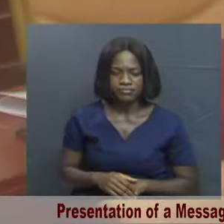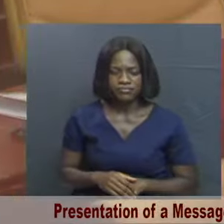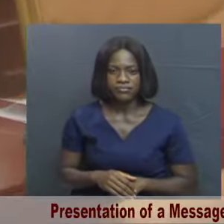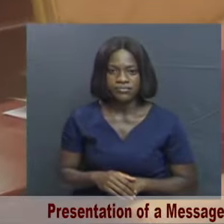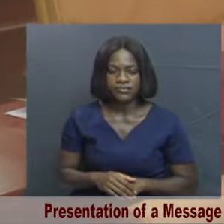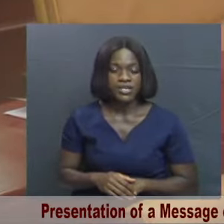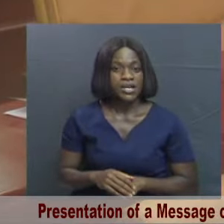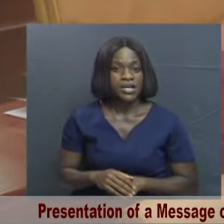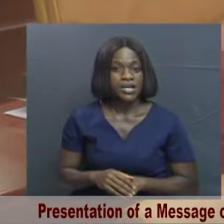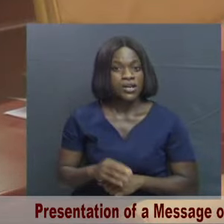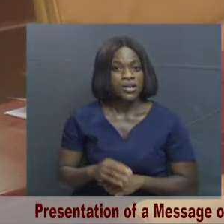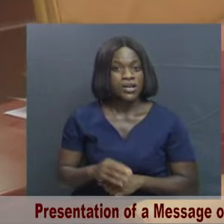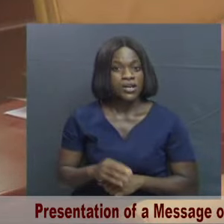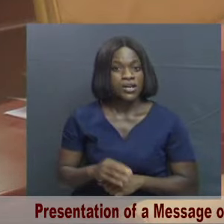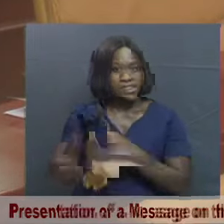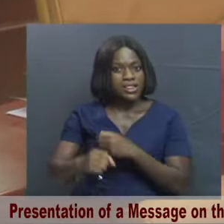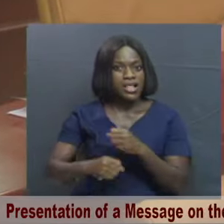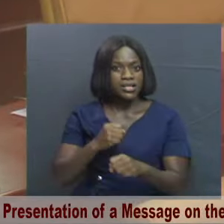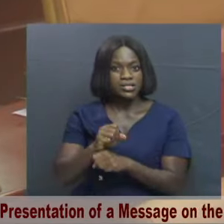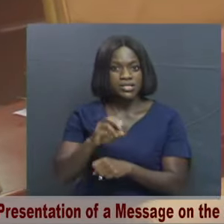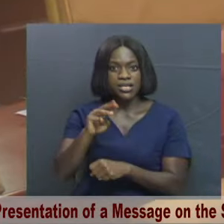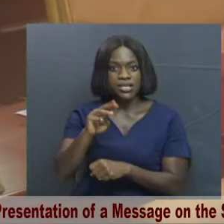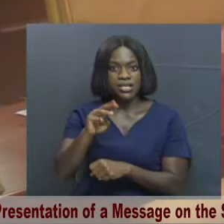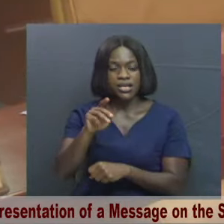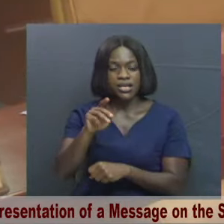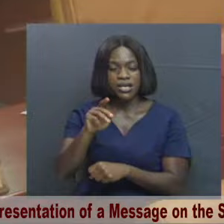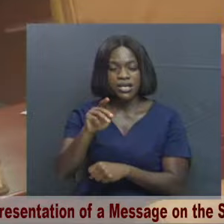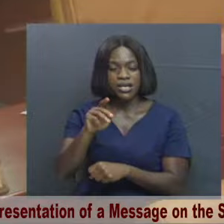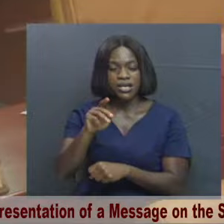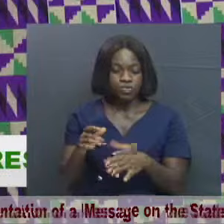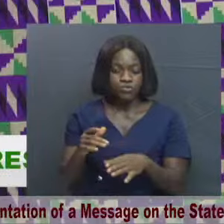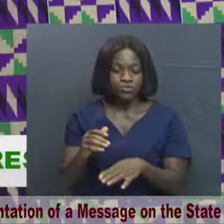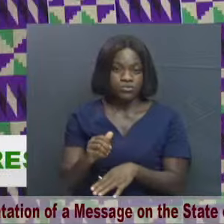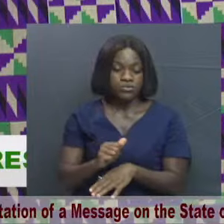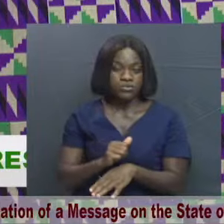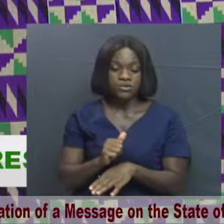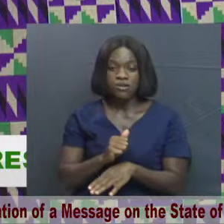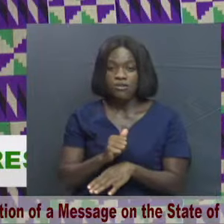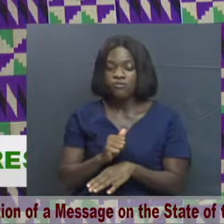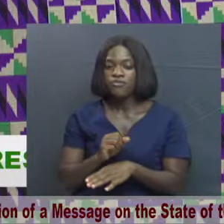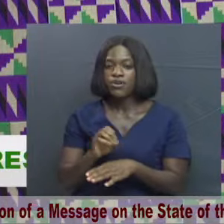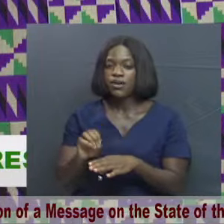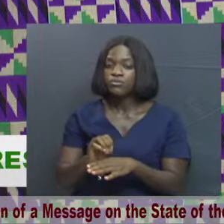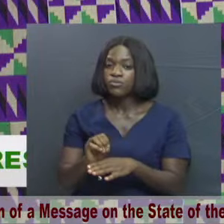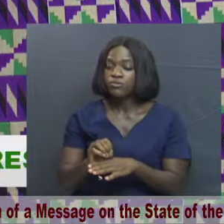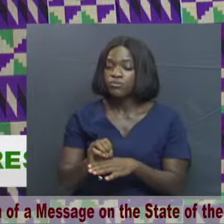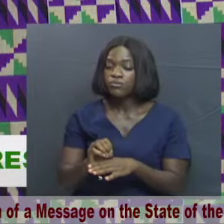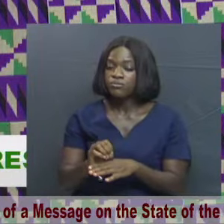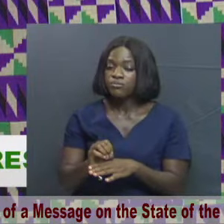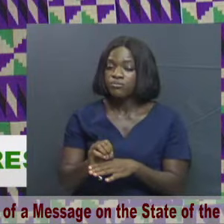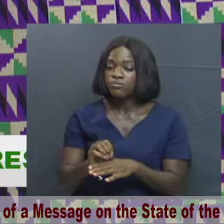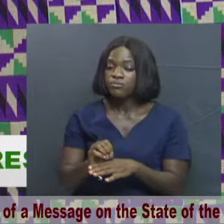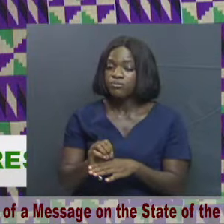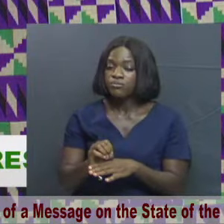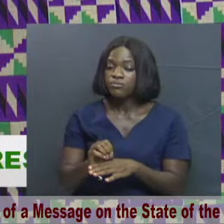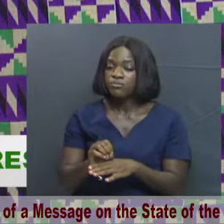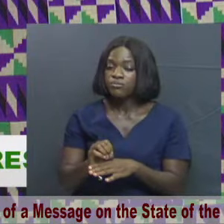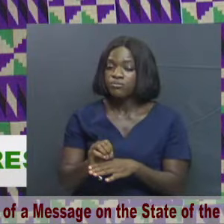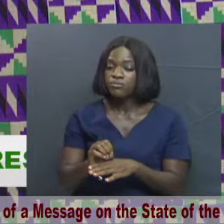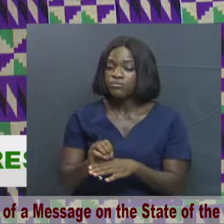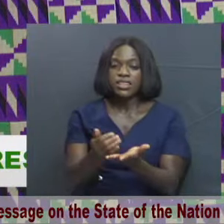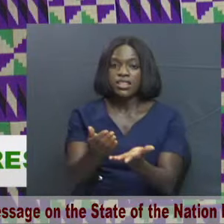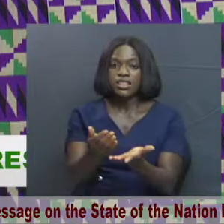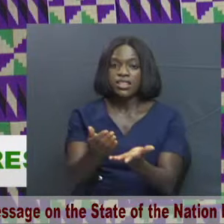last year snit launch a self-employed enrollment Drive seed an initiative which seeks to